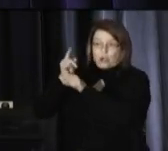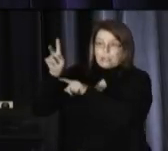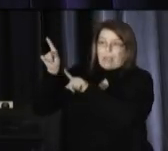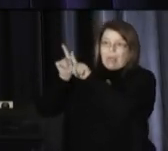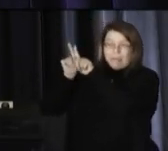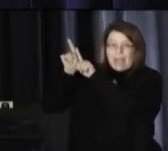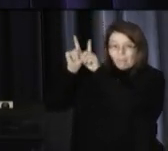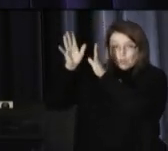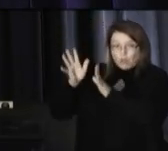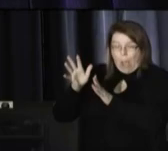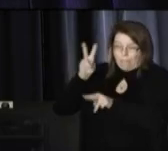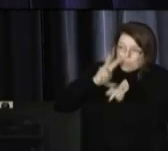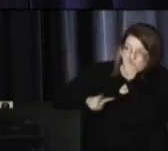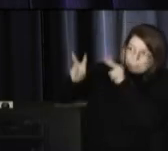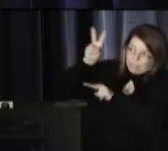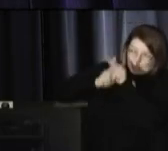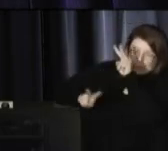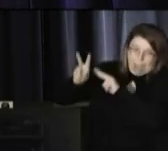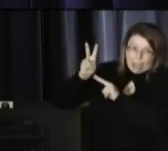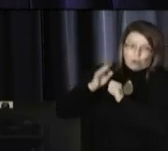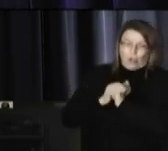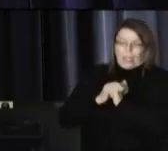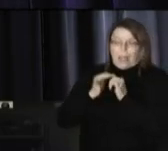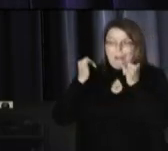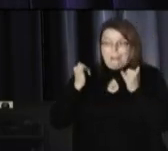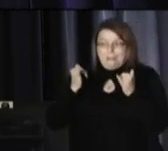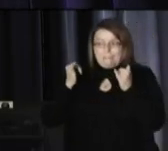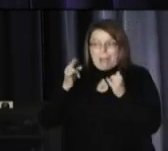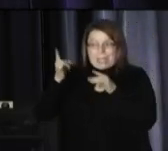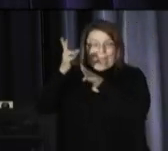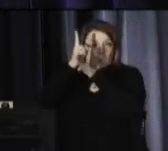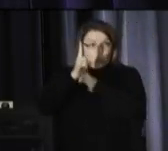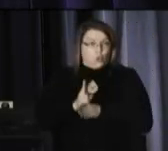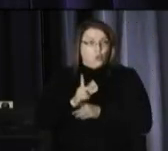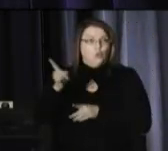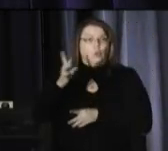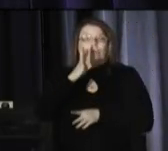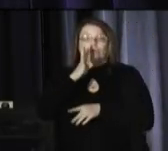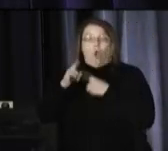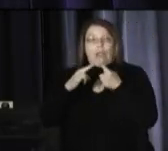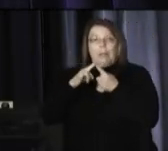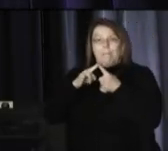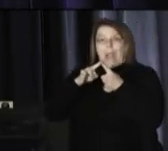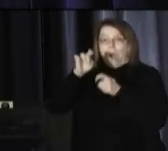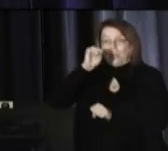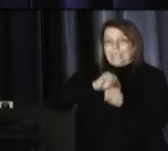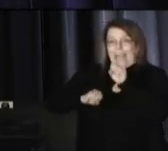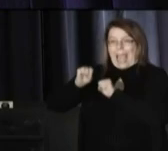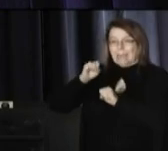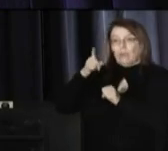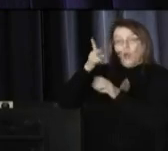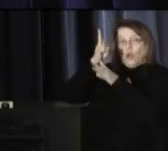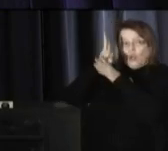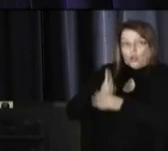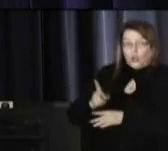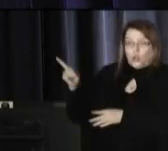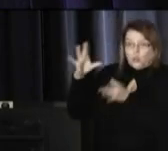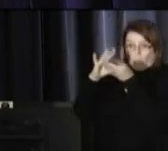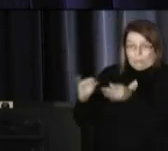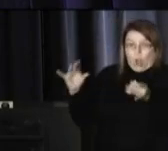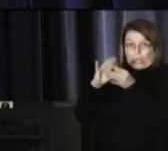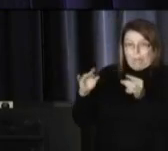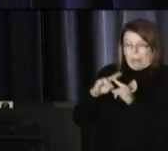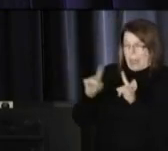it." By now, you're used to him talking science, but you're not sure where he's going with this.